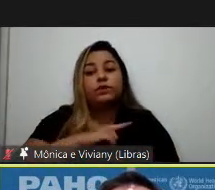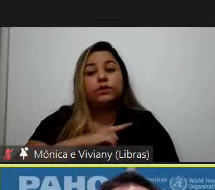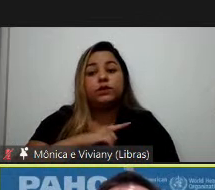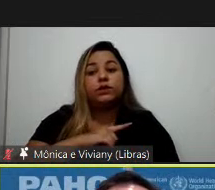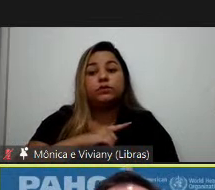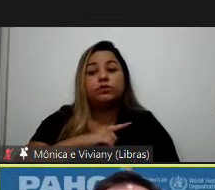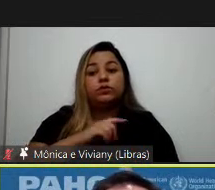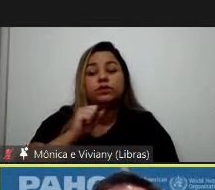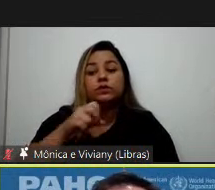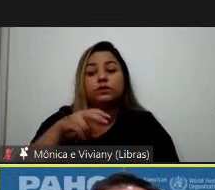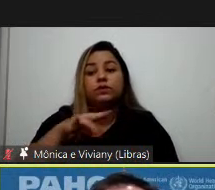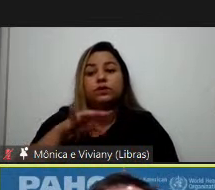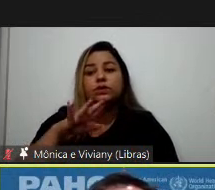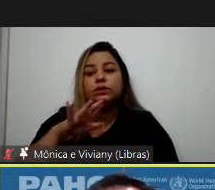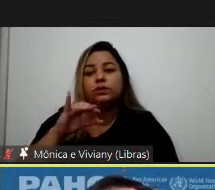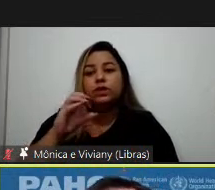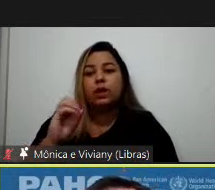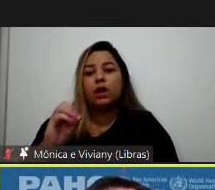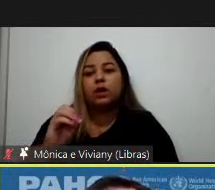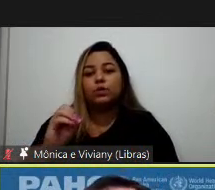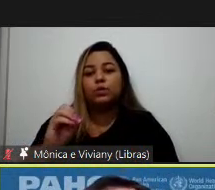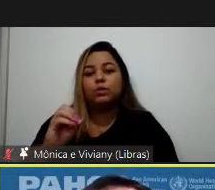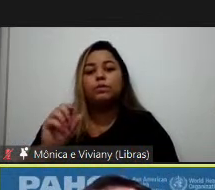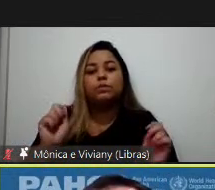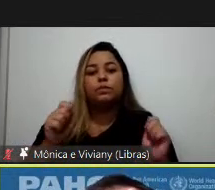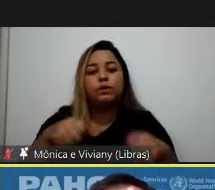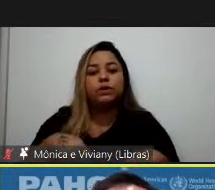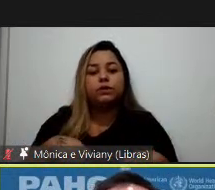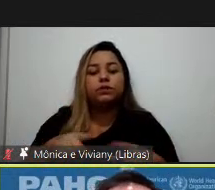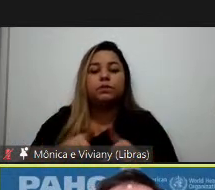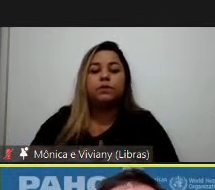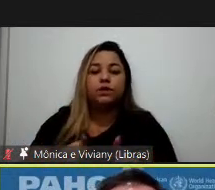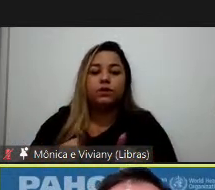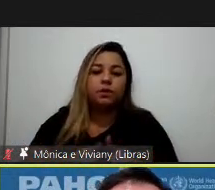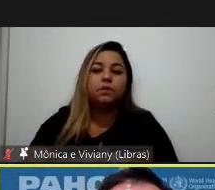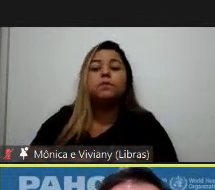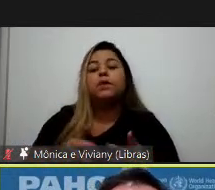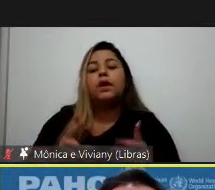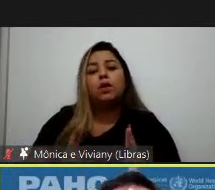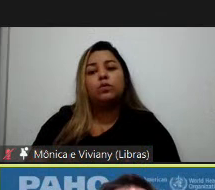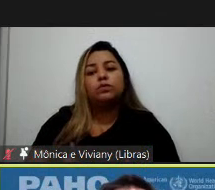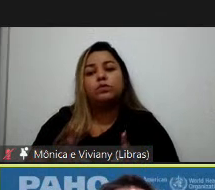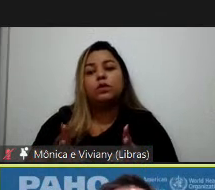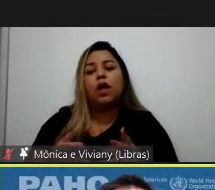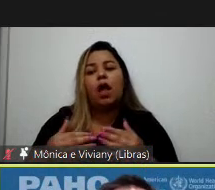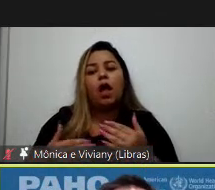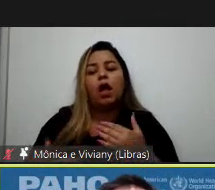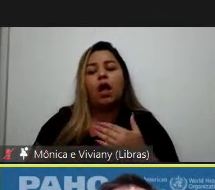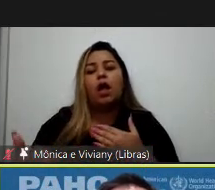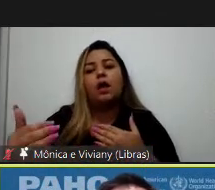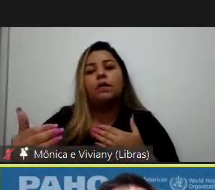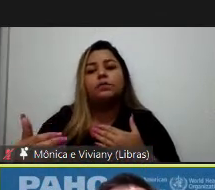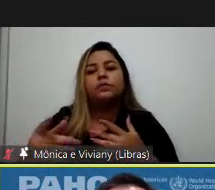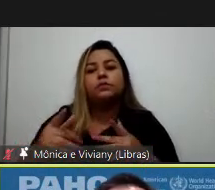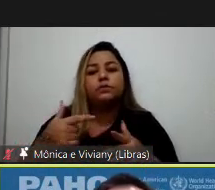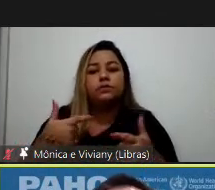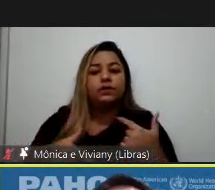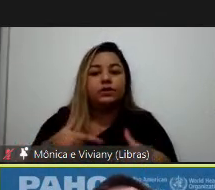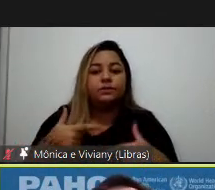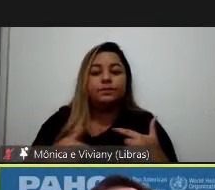But if you're going to have the sanitary system and resources, necessary resources to take forward precisely